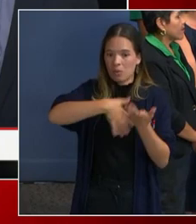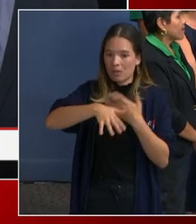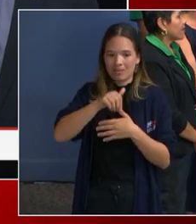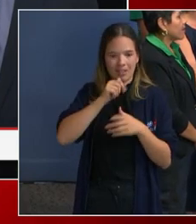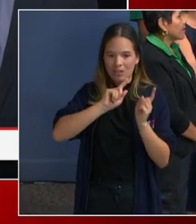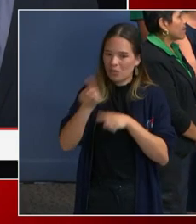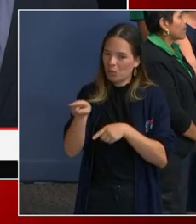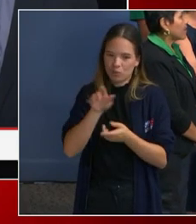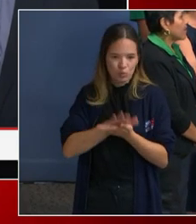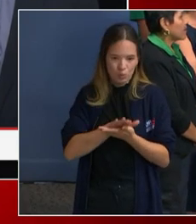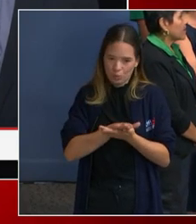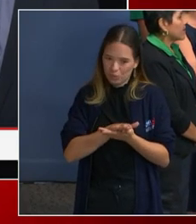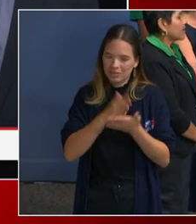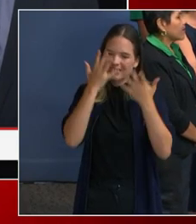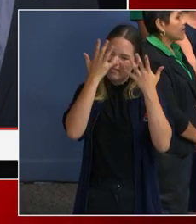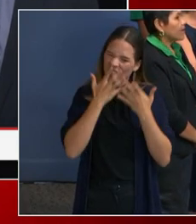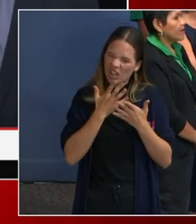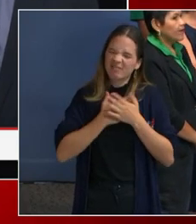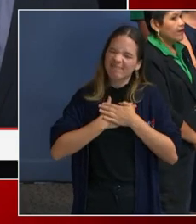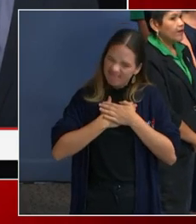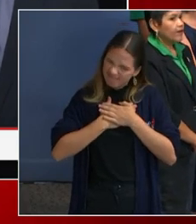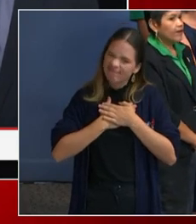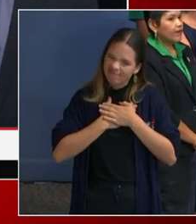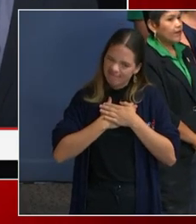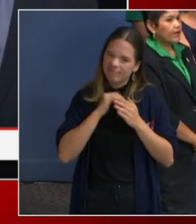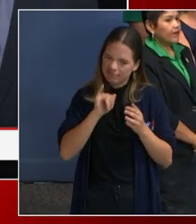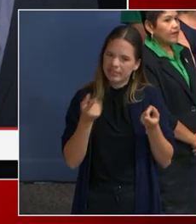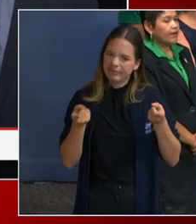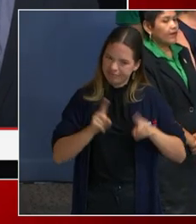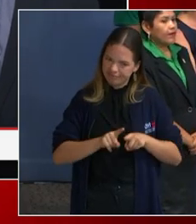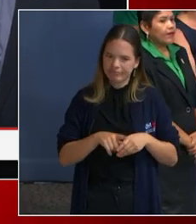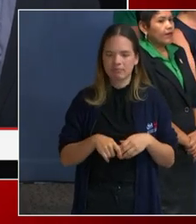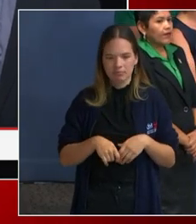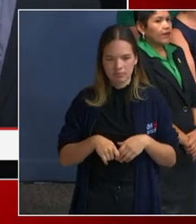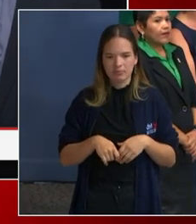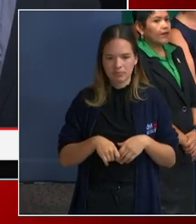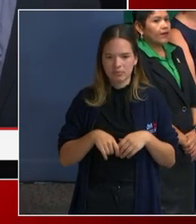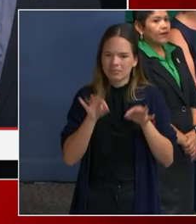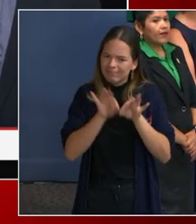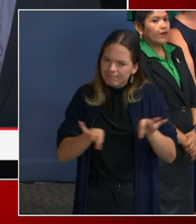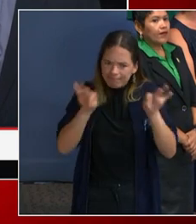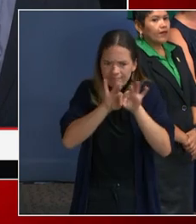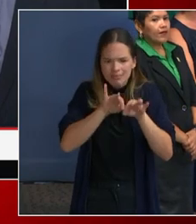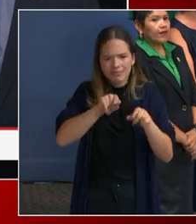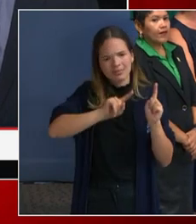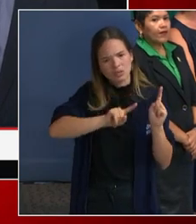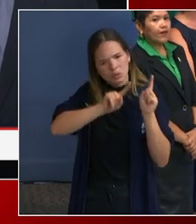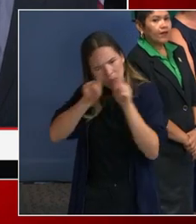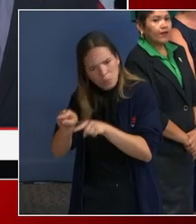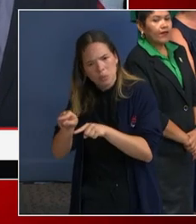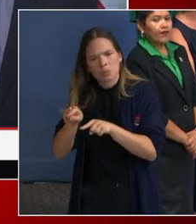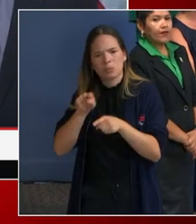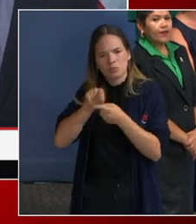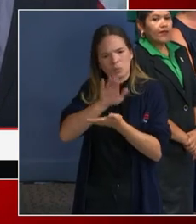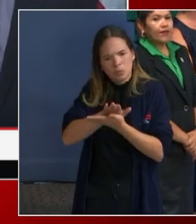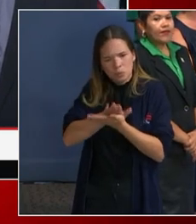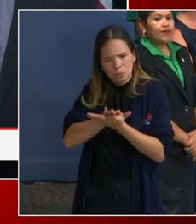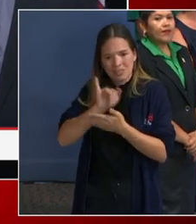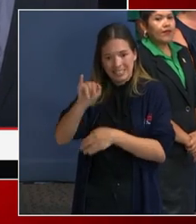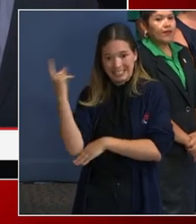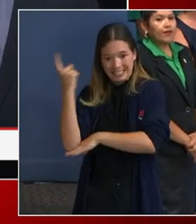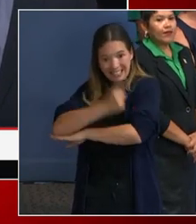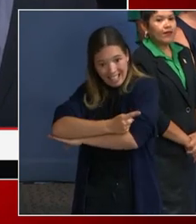So we want young people to be where they're supposed to be with trusted adults. School during school hours, after